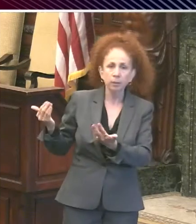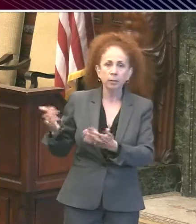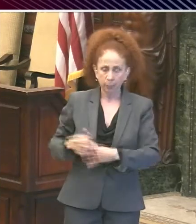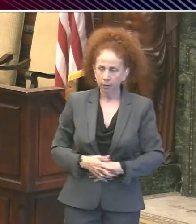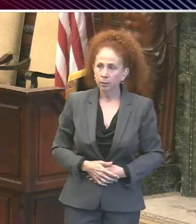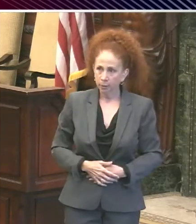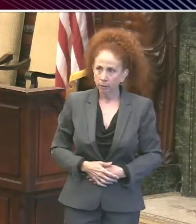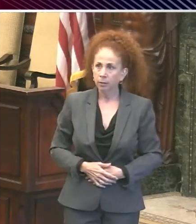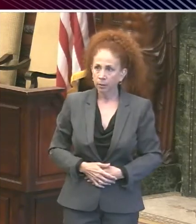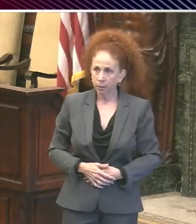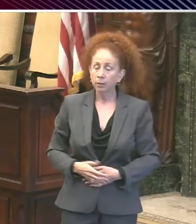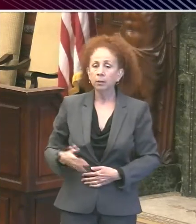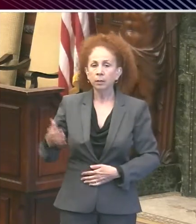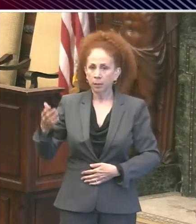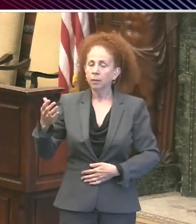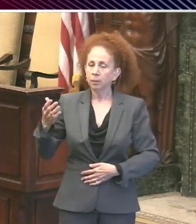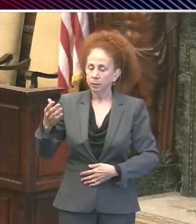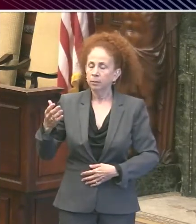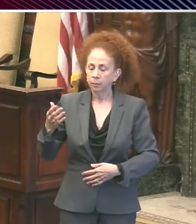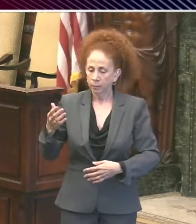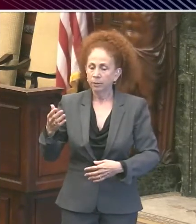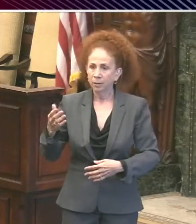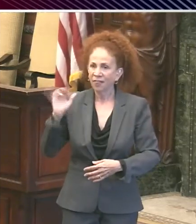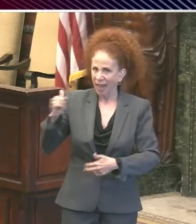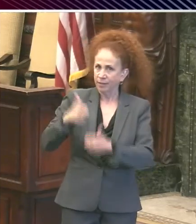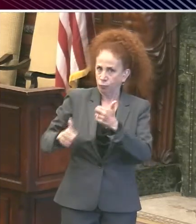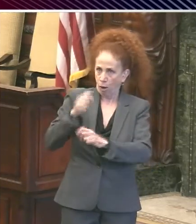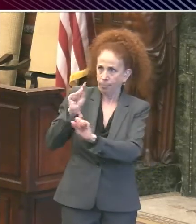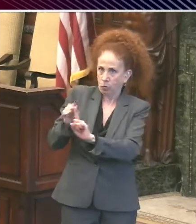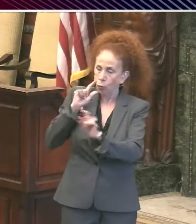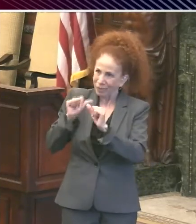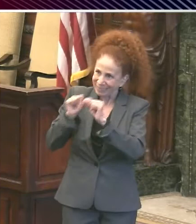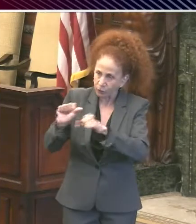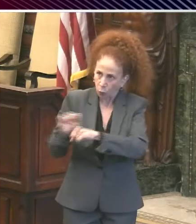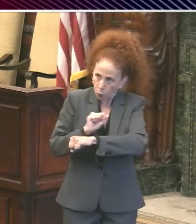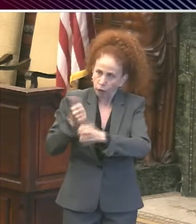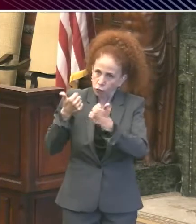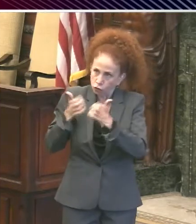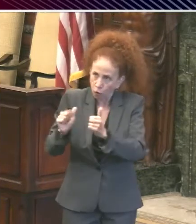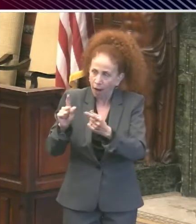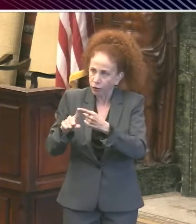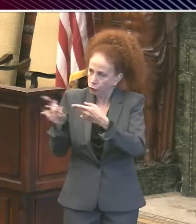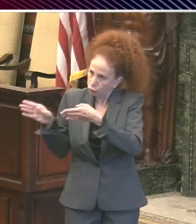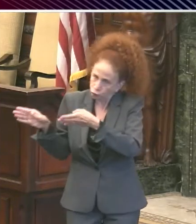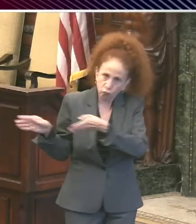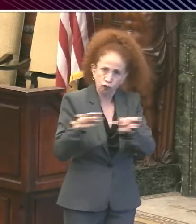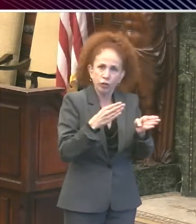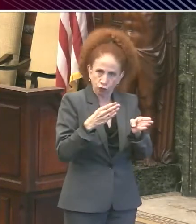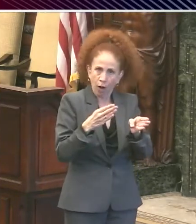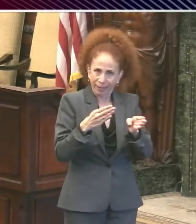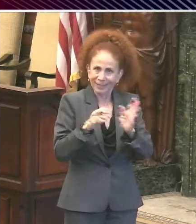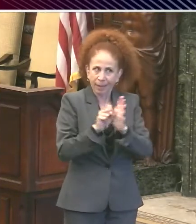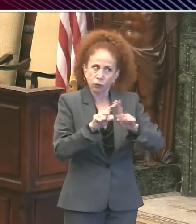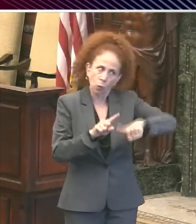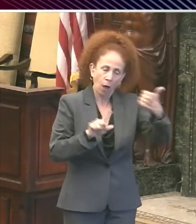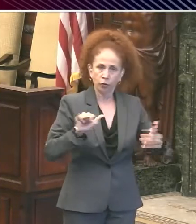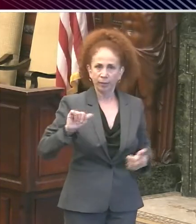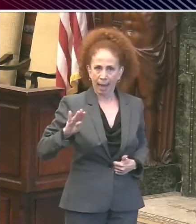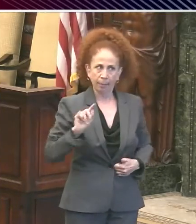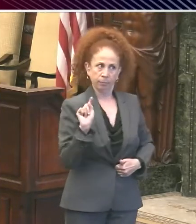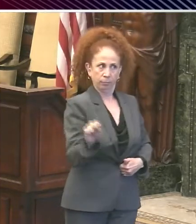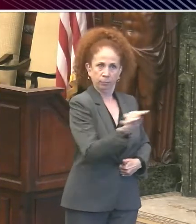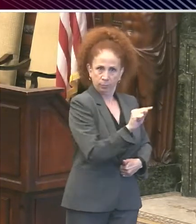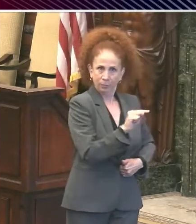substantial fraction of the tests done in the city. That is a problem, and we're continuing working to try to redirect those lab samples to other